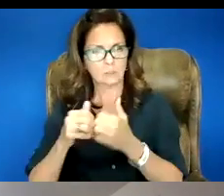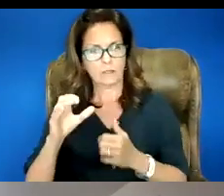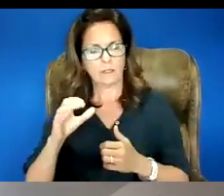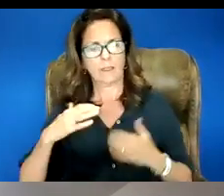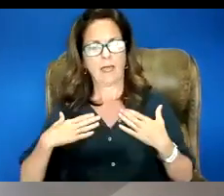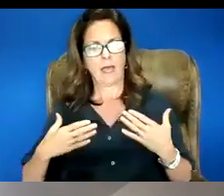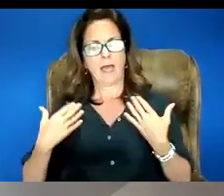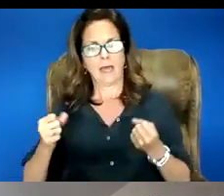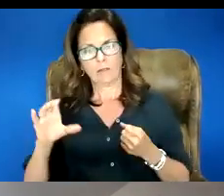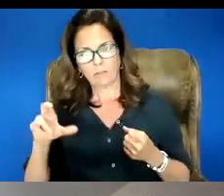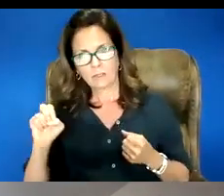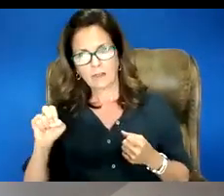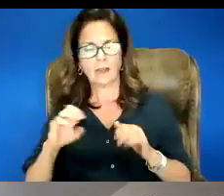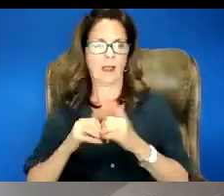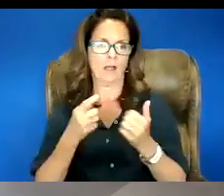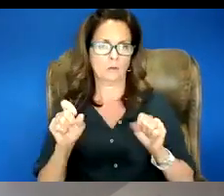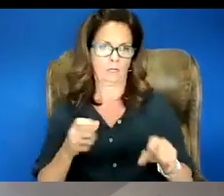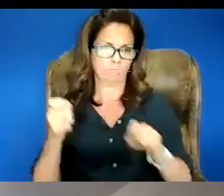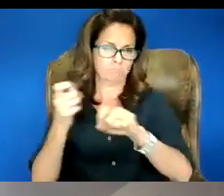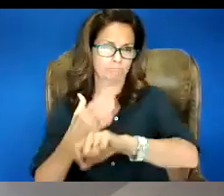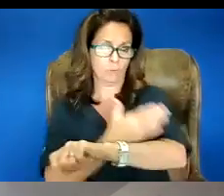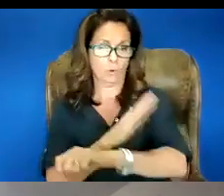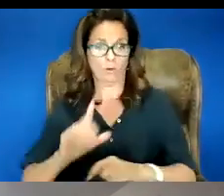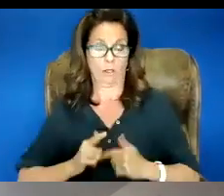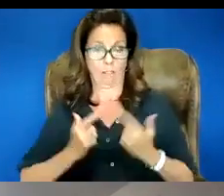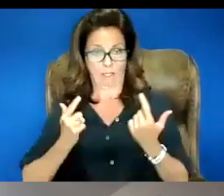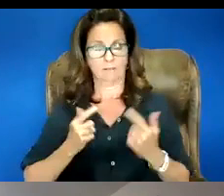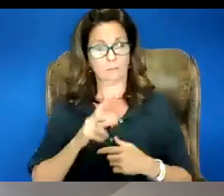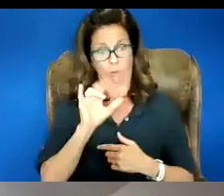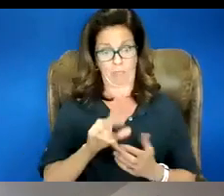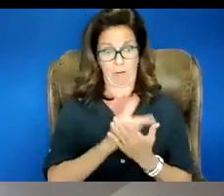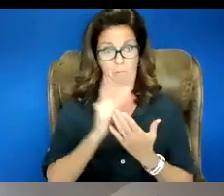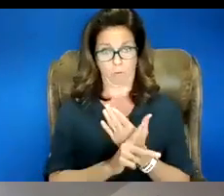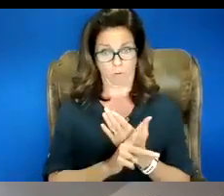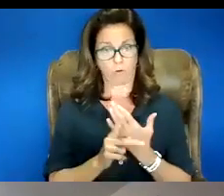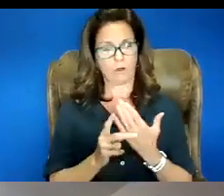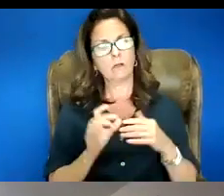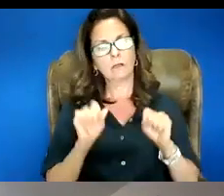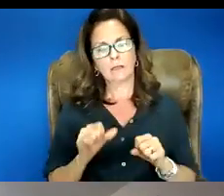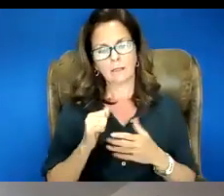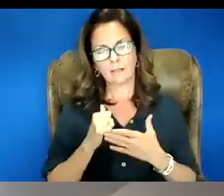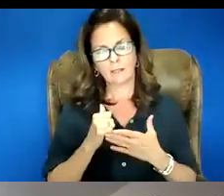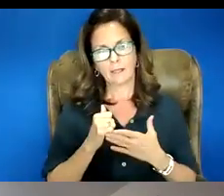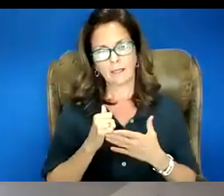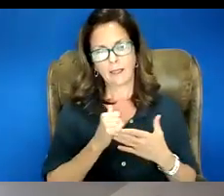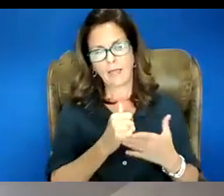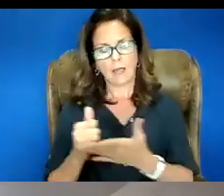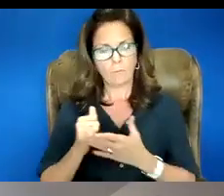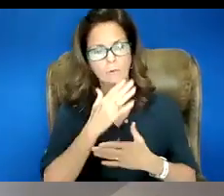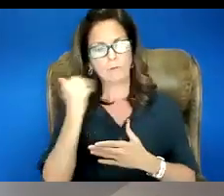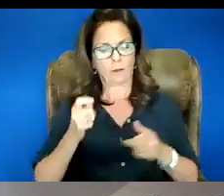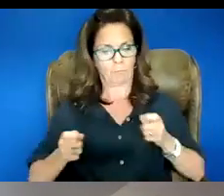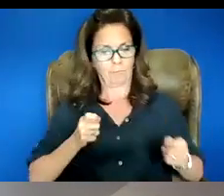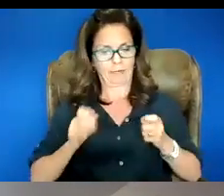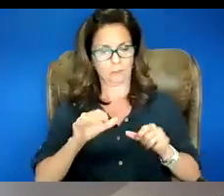lives. And so what State of Health can do, it can help you better manage your chronic conditions or reverse, like we